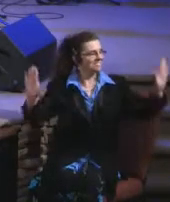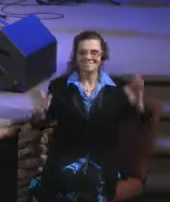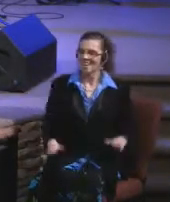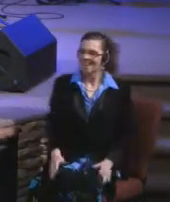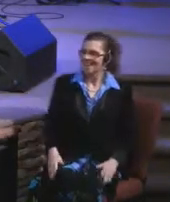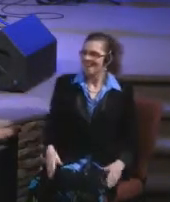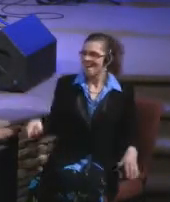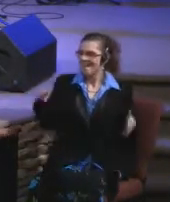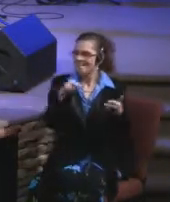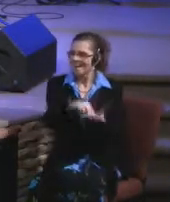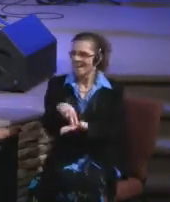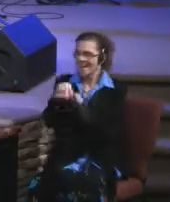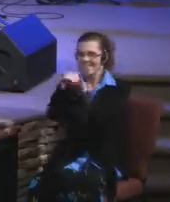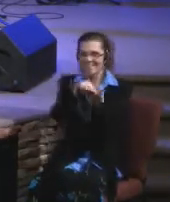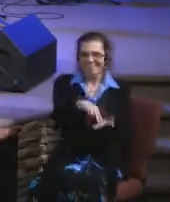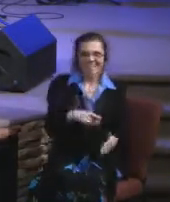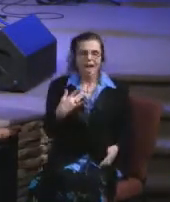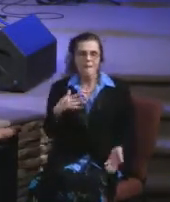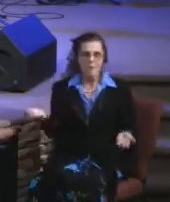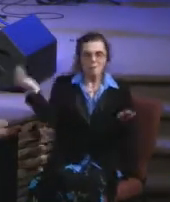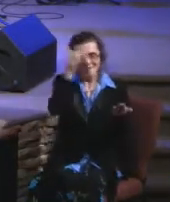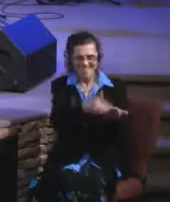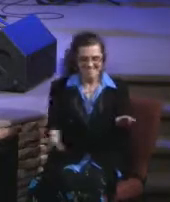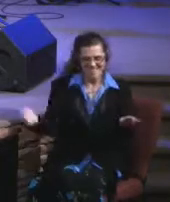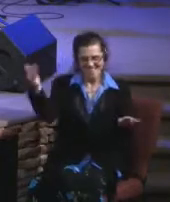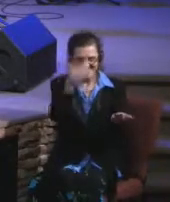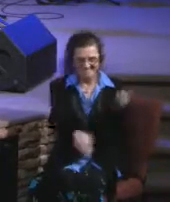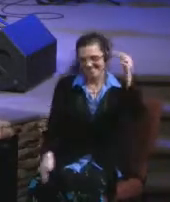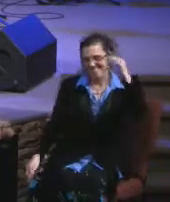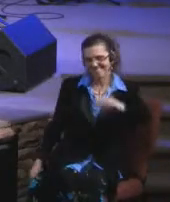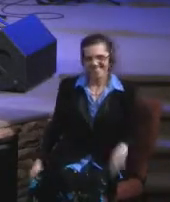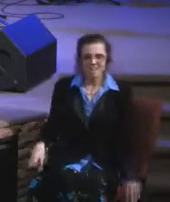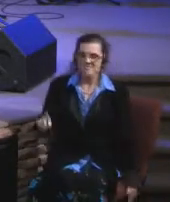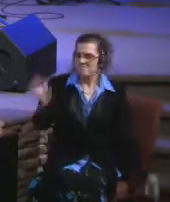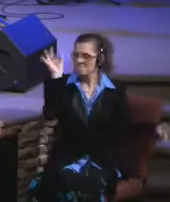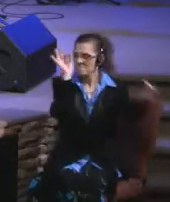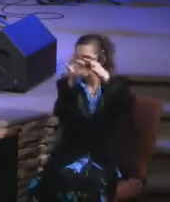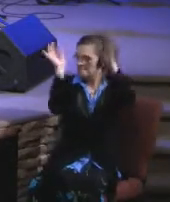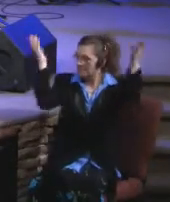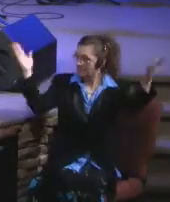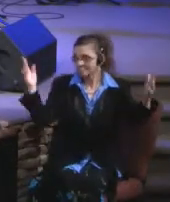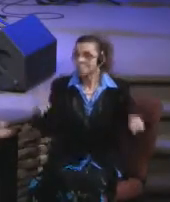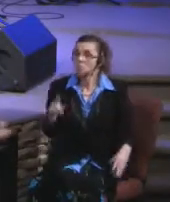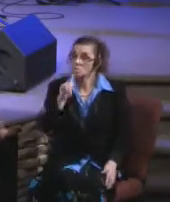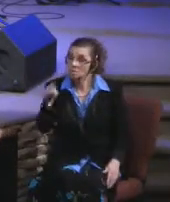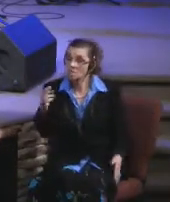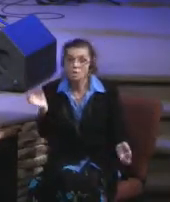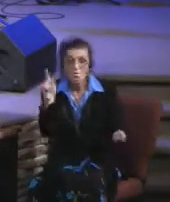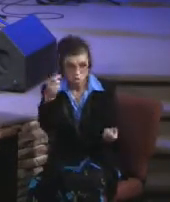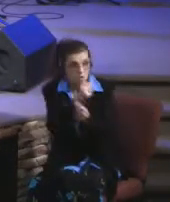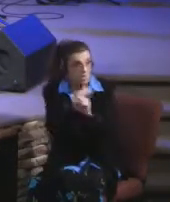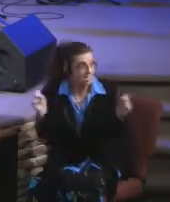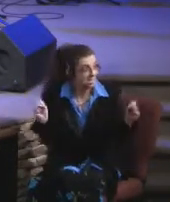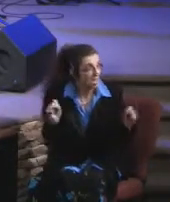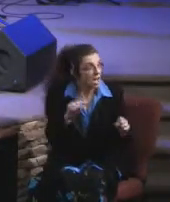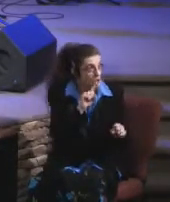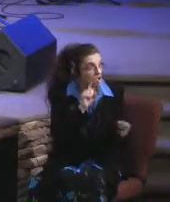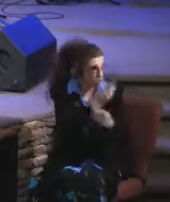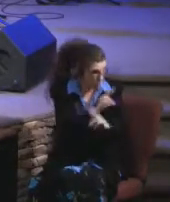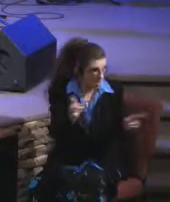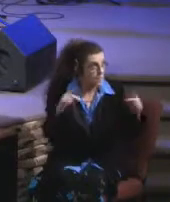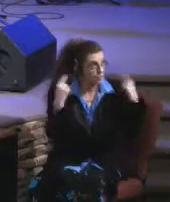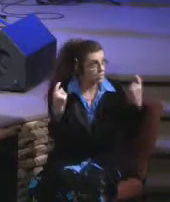soapbox every time I get in front of you. I'm going to do it again right now. And people say you can't be perfect. But I'm going to tell you something. Whenever you get saved and you truly repent